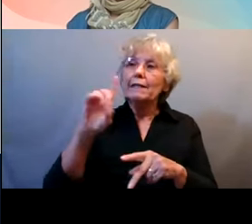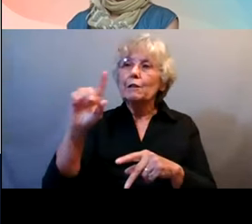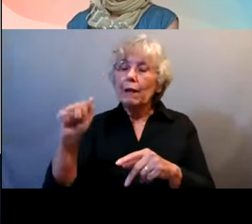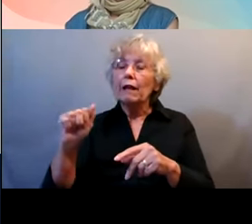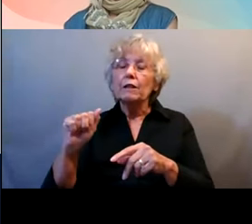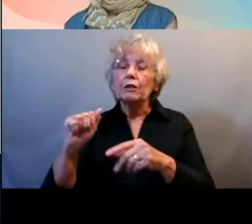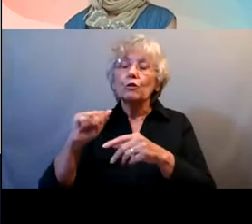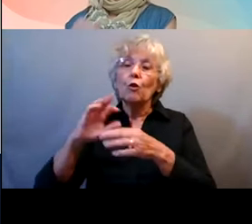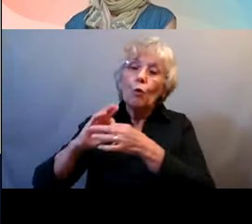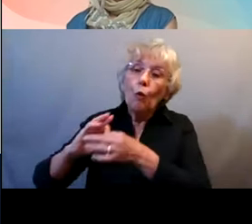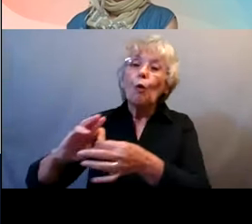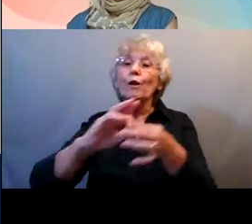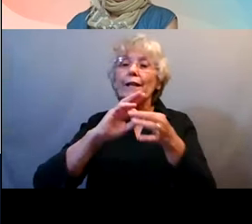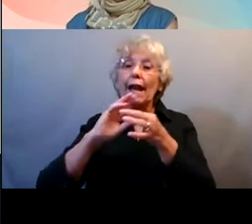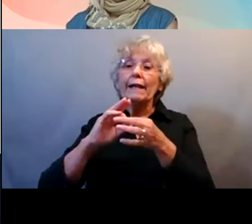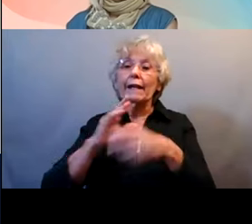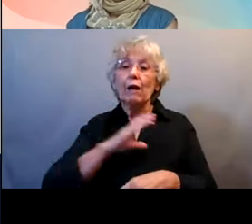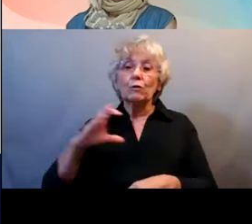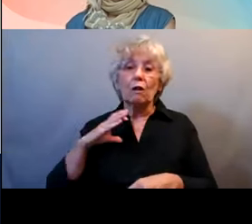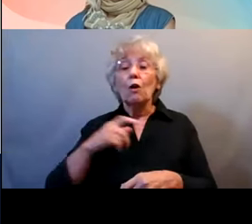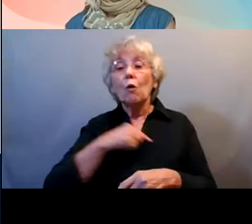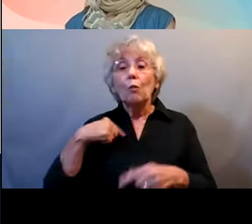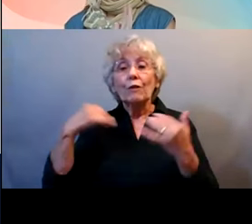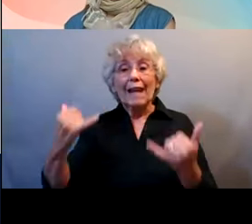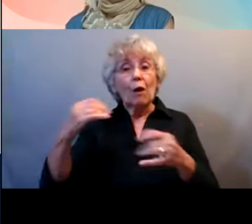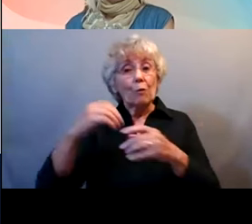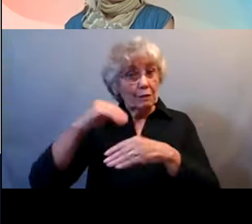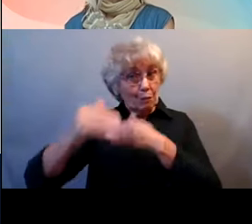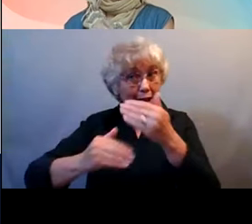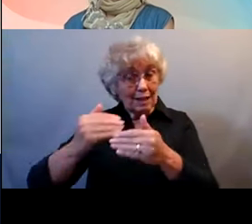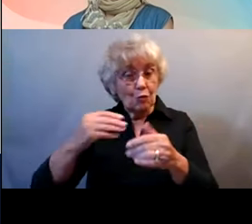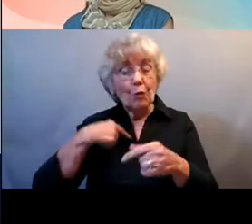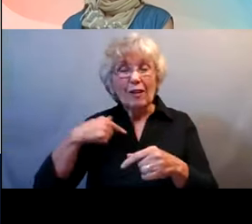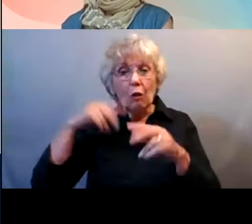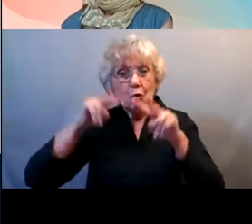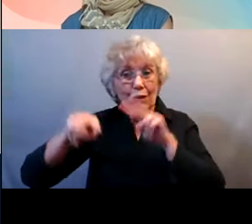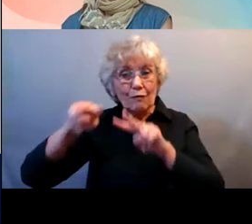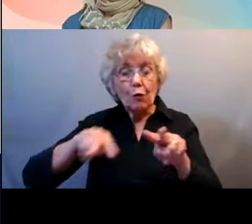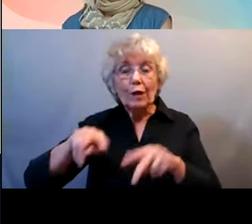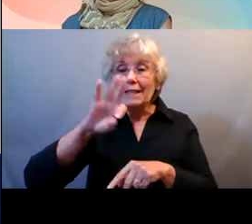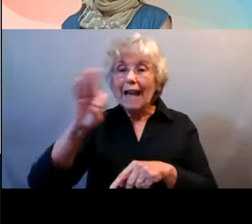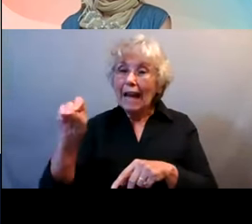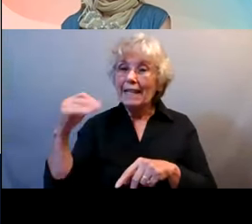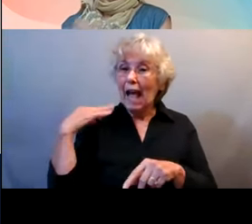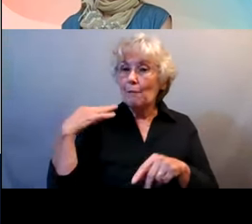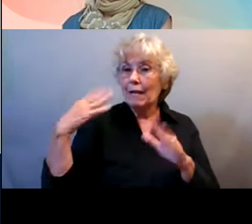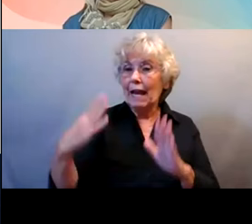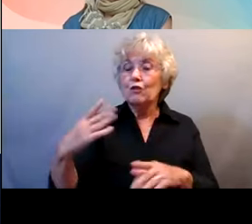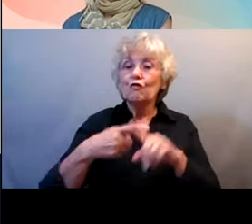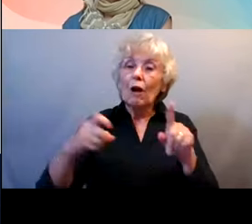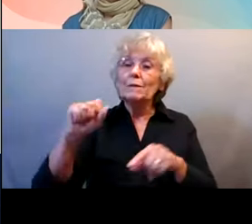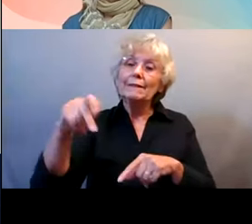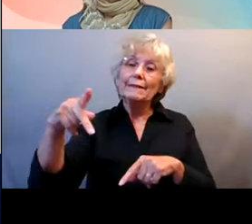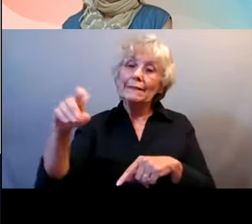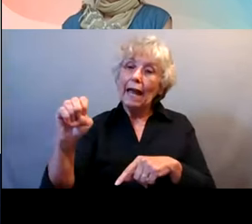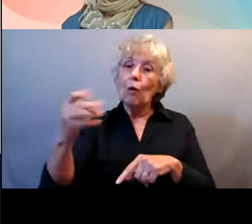Coordinating Council. We are right now in the process of reviewing 90 applications from stakeholder members who would like to be